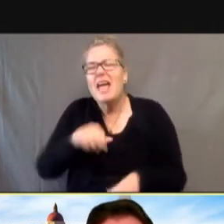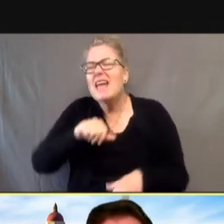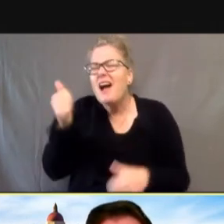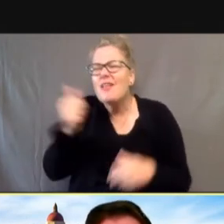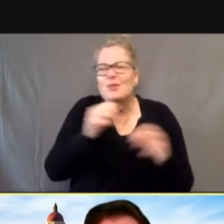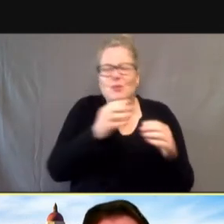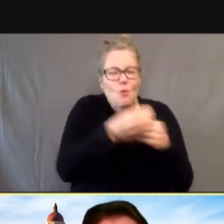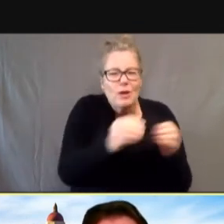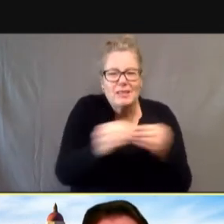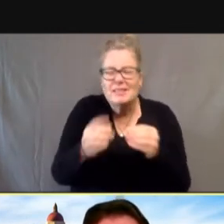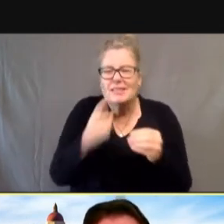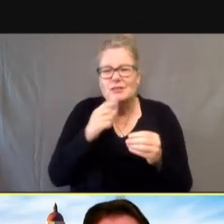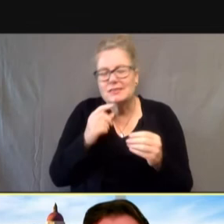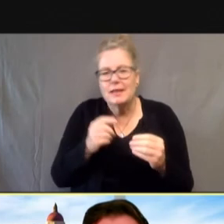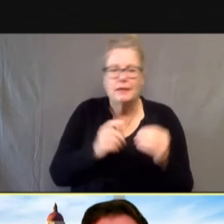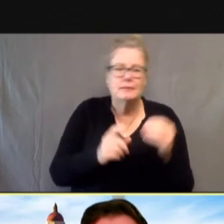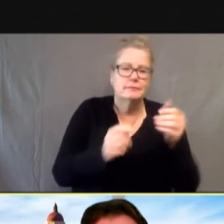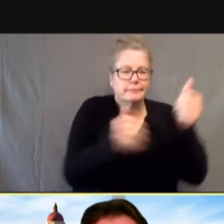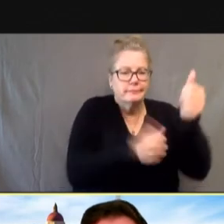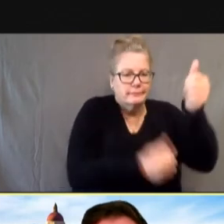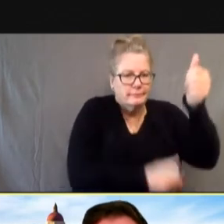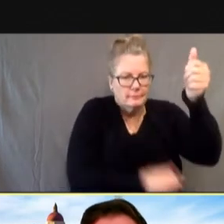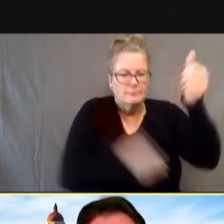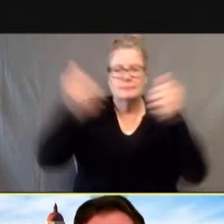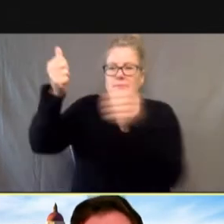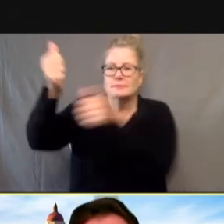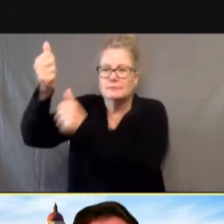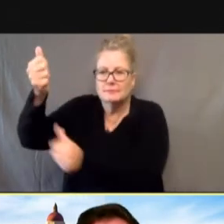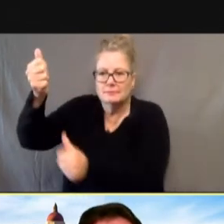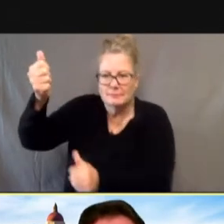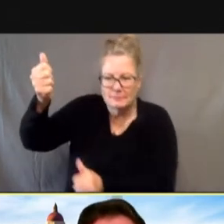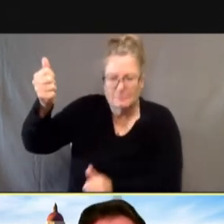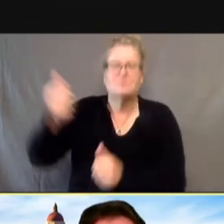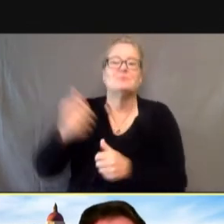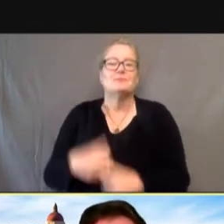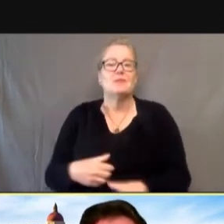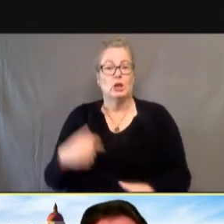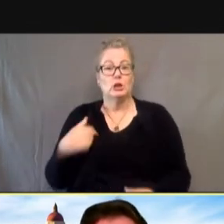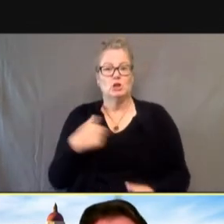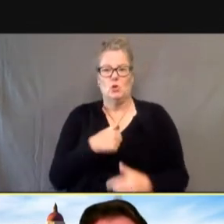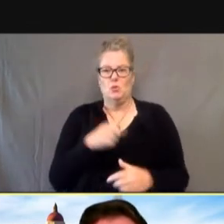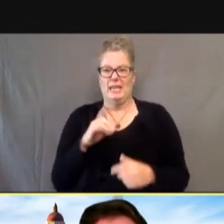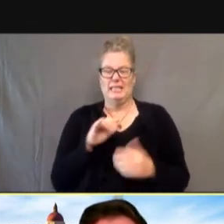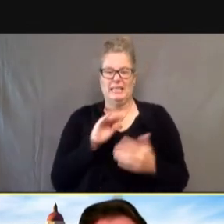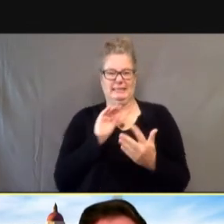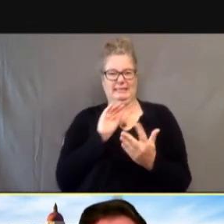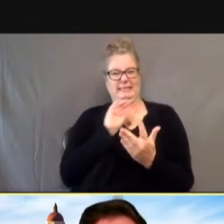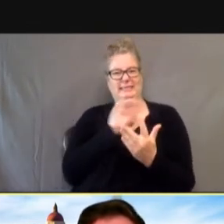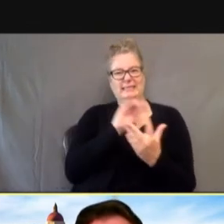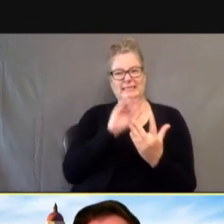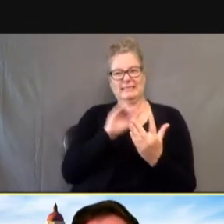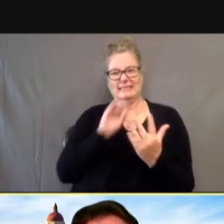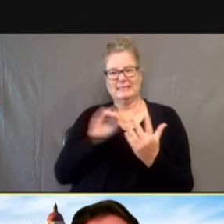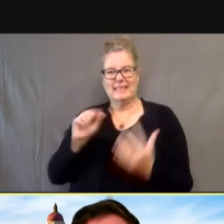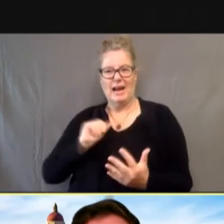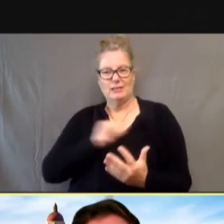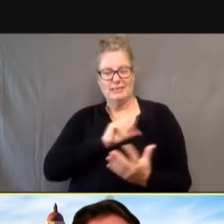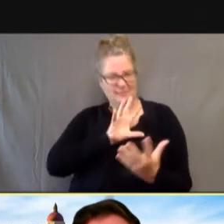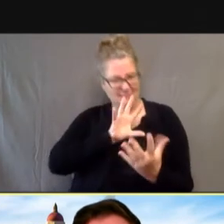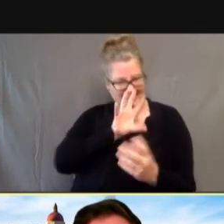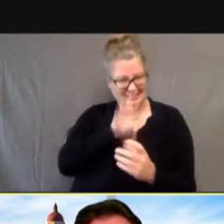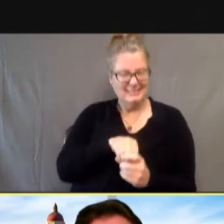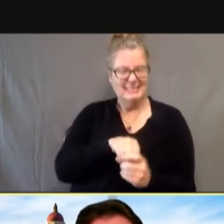entities. And so as you can see here, we integrated ourselves into basically all of these entities.